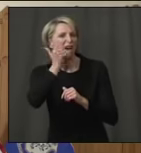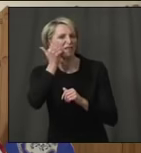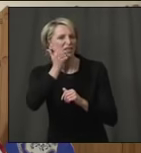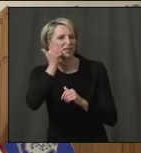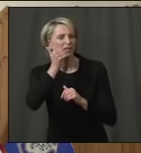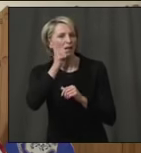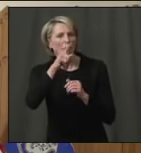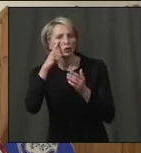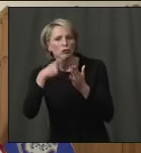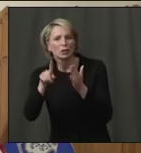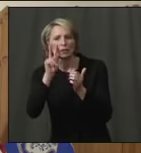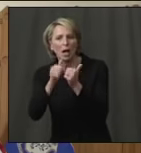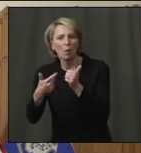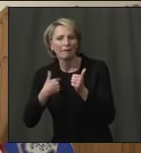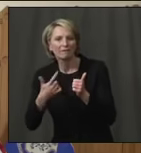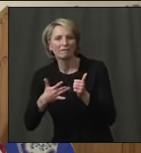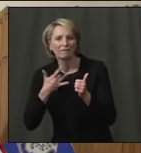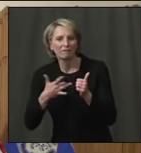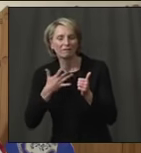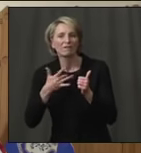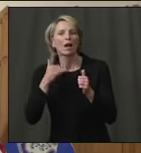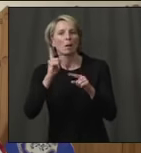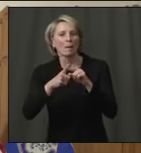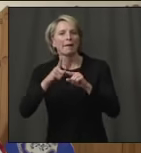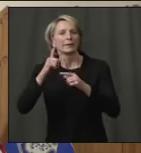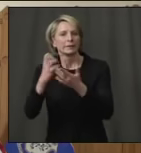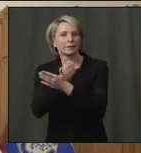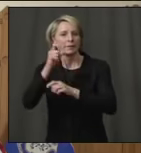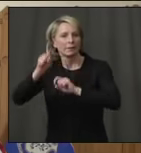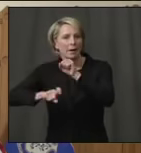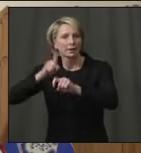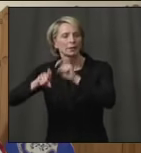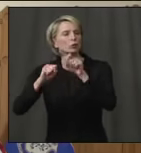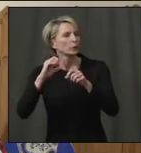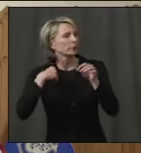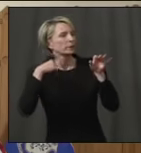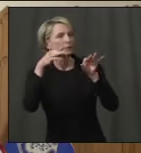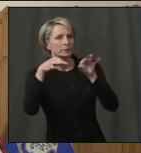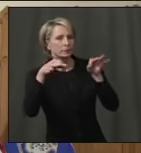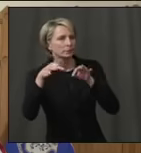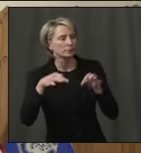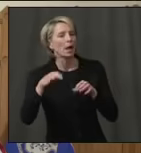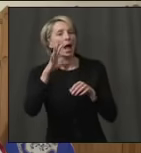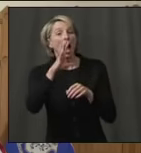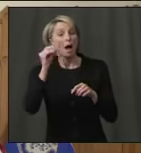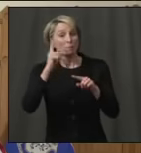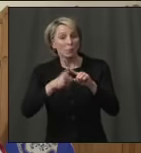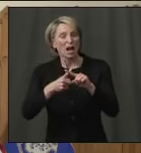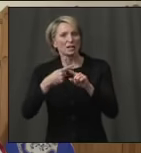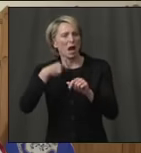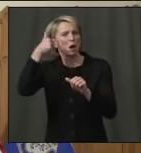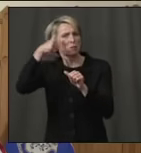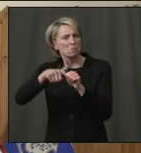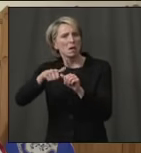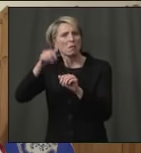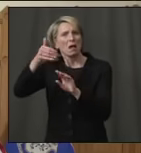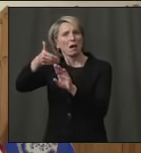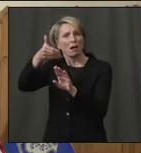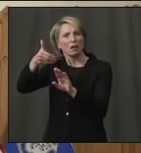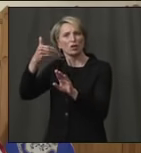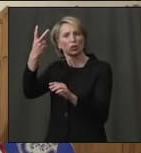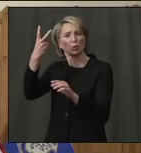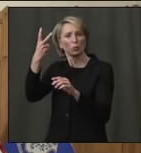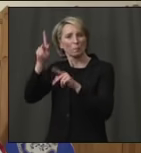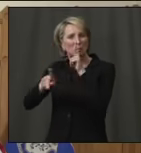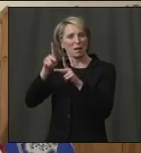I was doing. And it was through them. And I called the few people that I came into contact and told them.